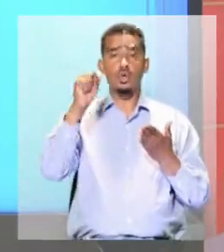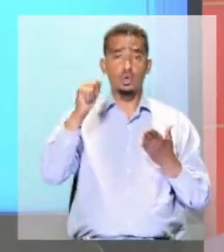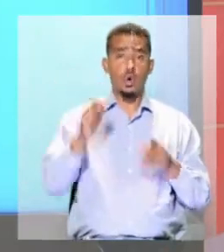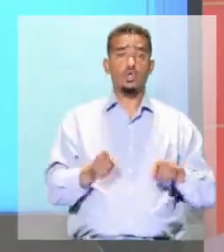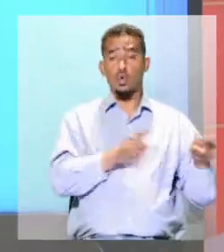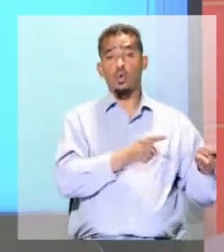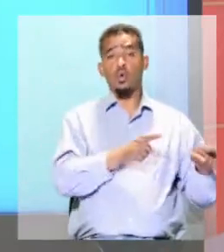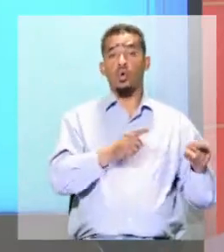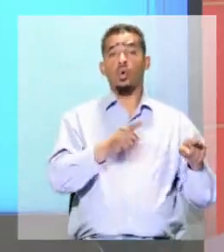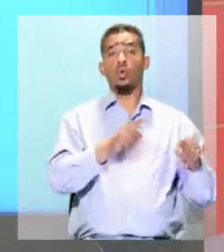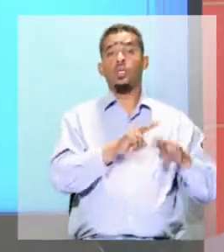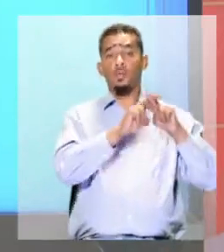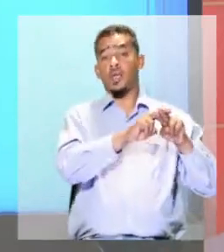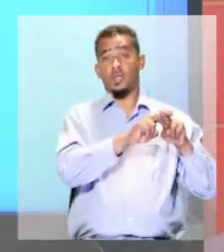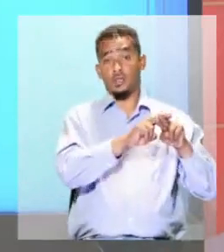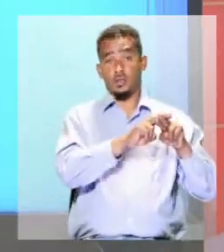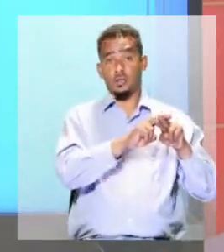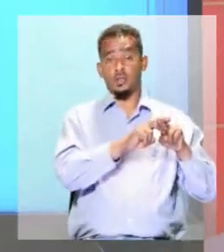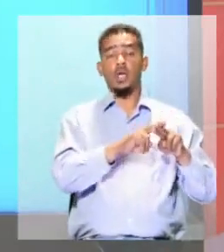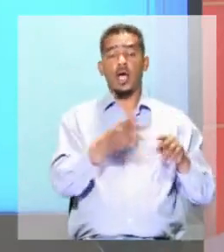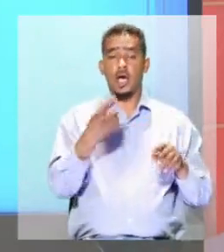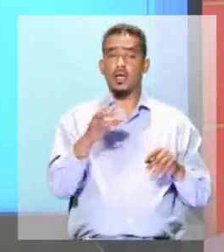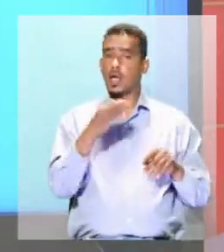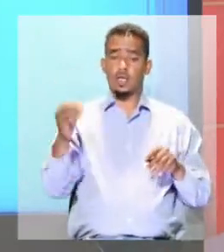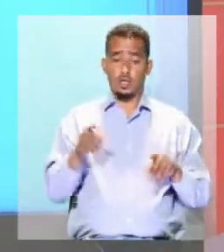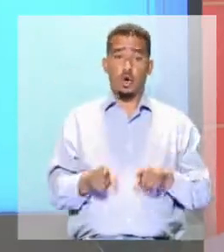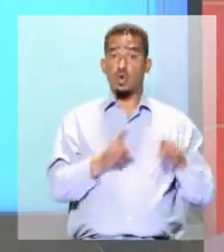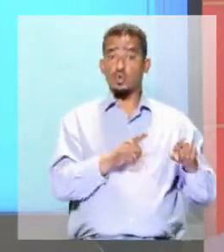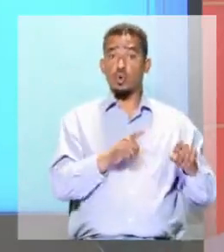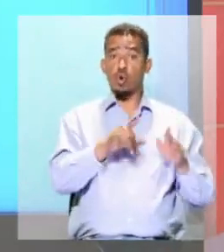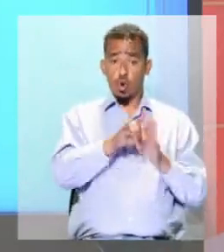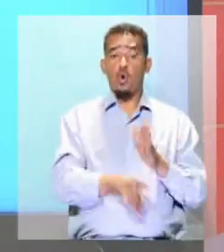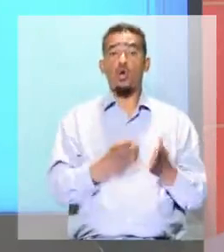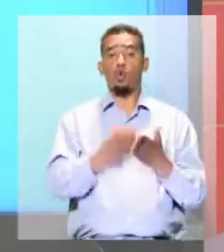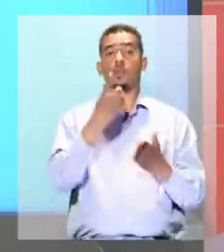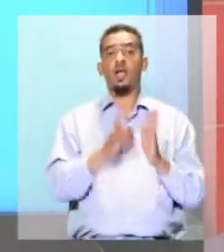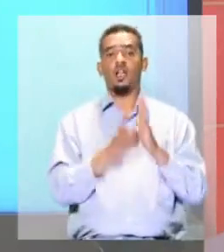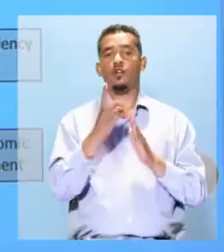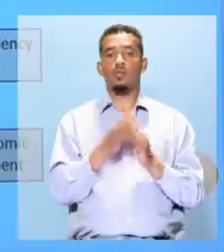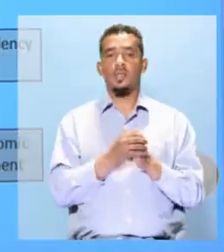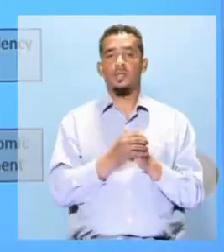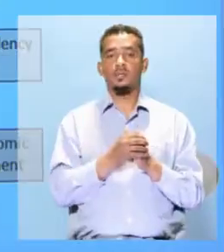and also low economical development.